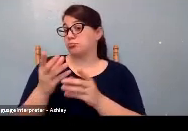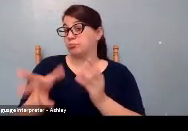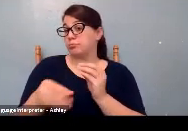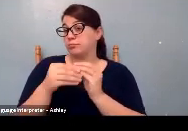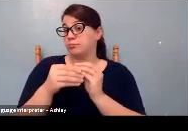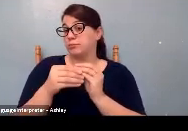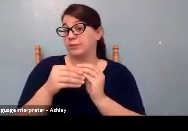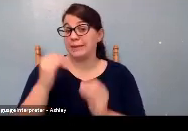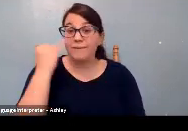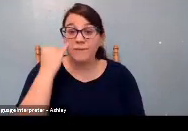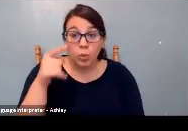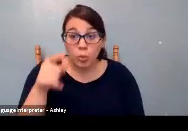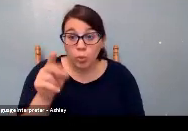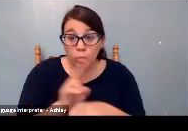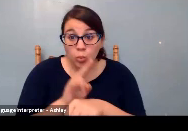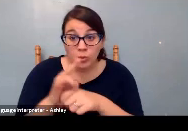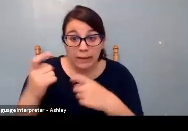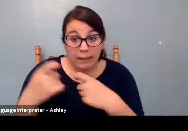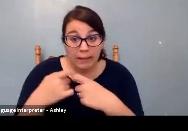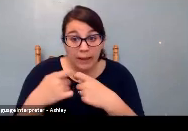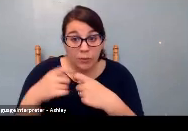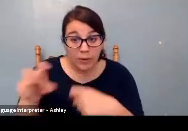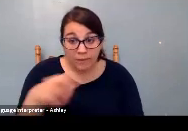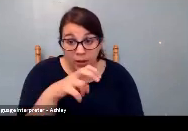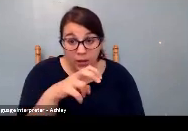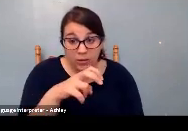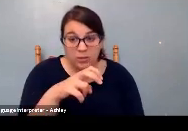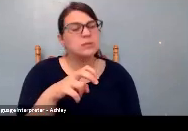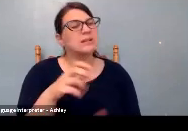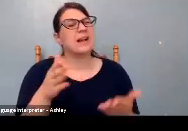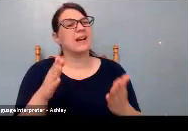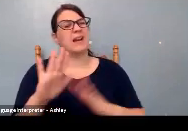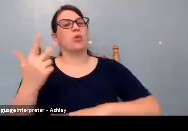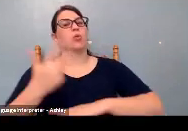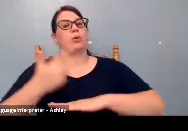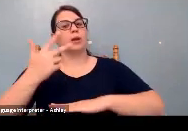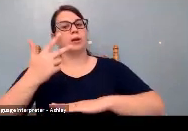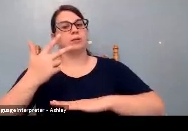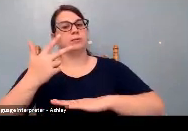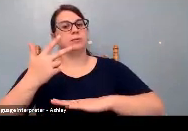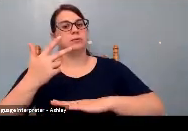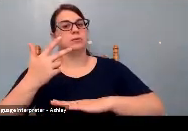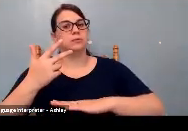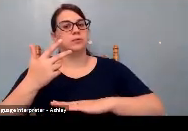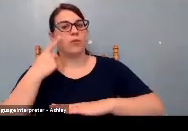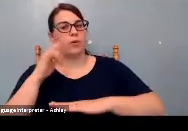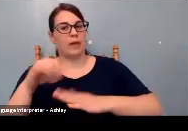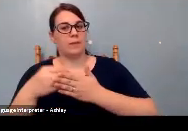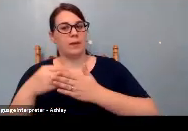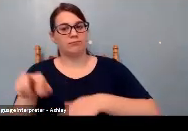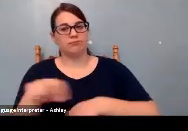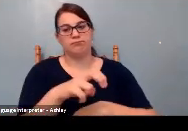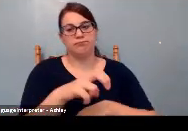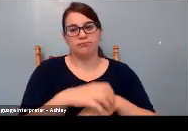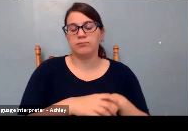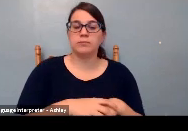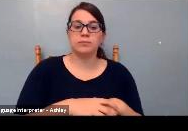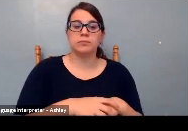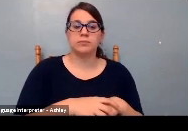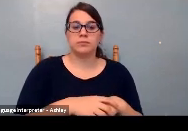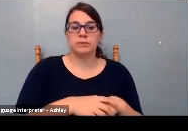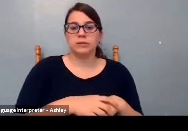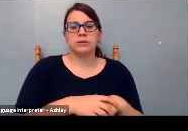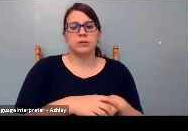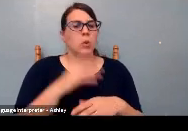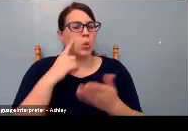EFT, always allow about 3 business days for those monies to hit. And we'll talk about the withdrawal piece too in a few minutes,